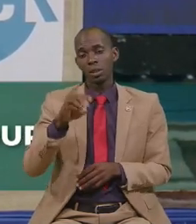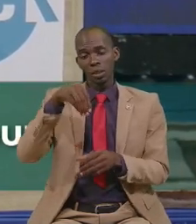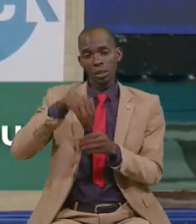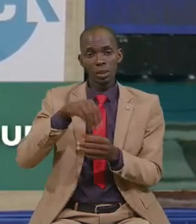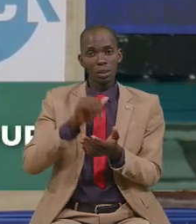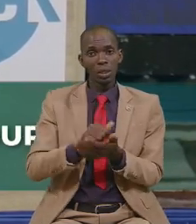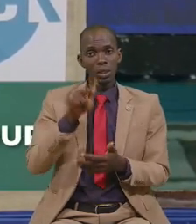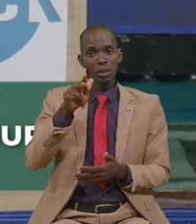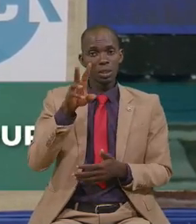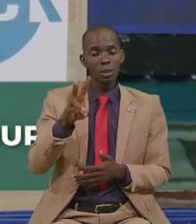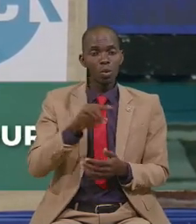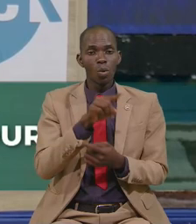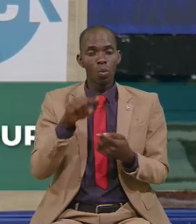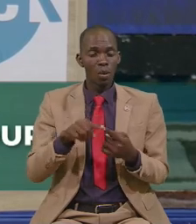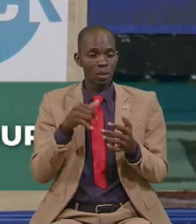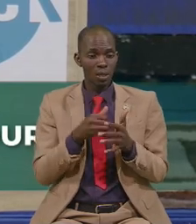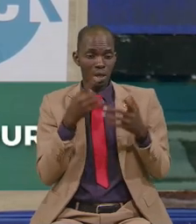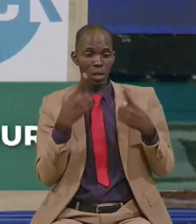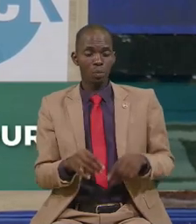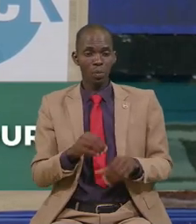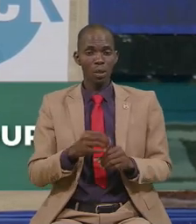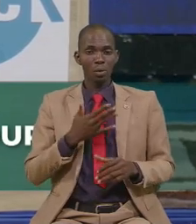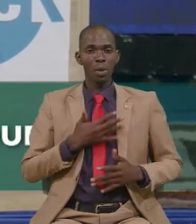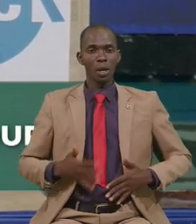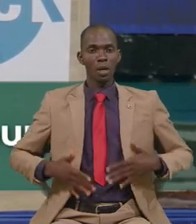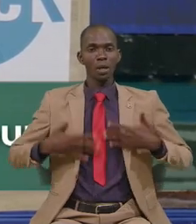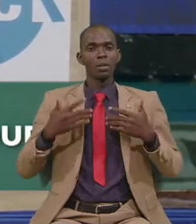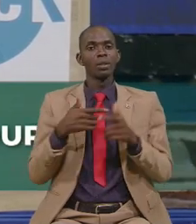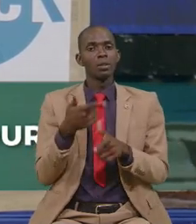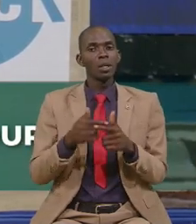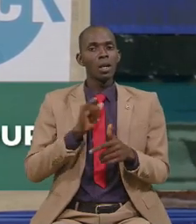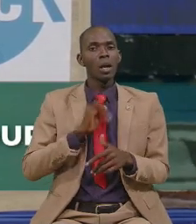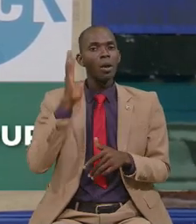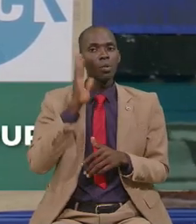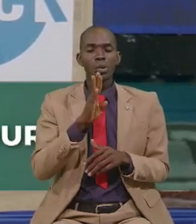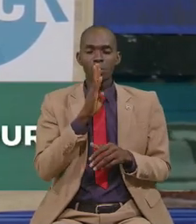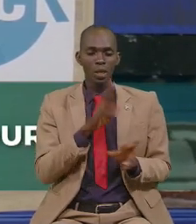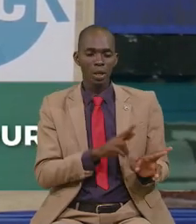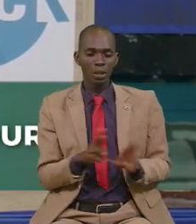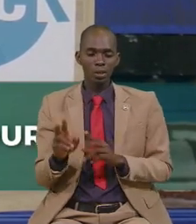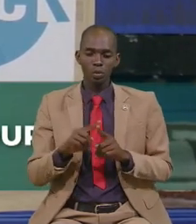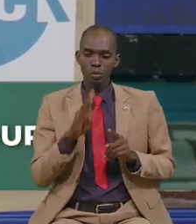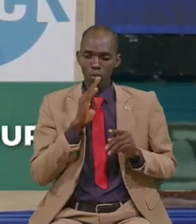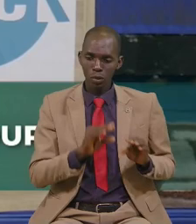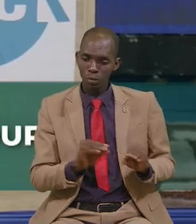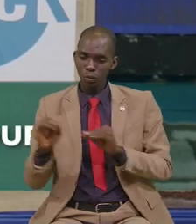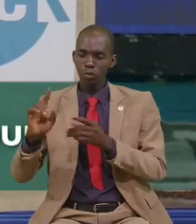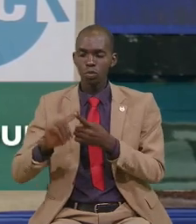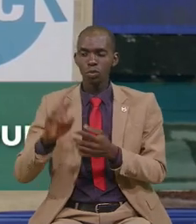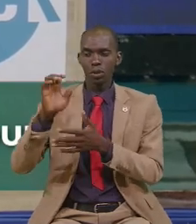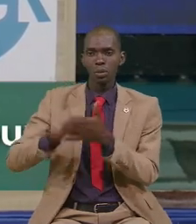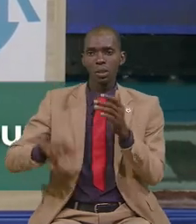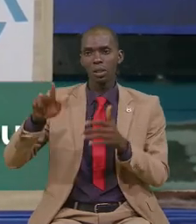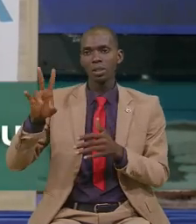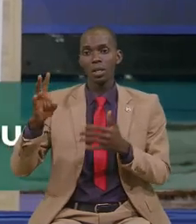it happens in my life, then I'll be ready to be transported into chapter 37. Let's look at